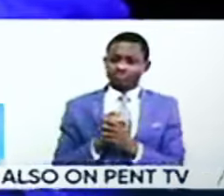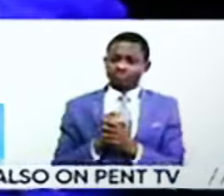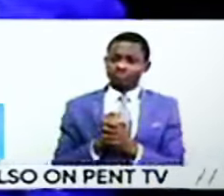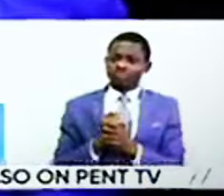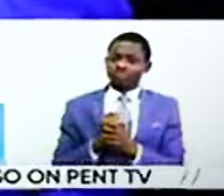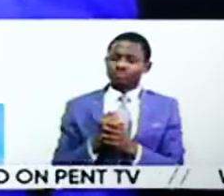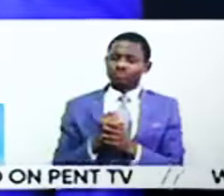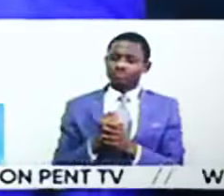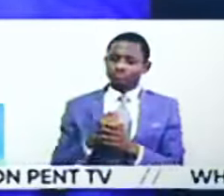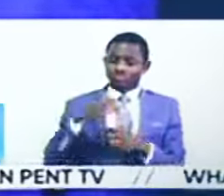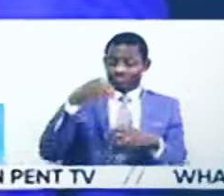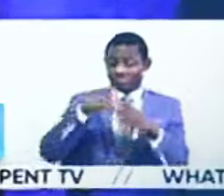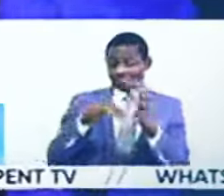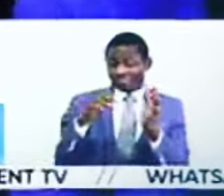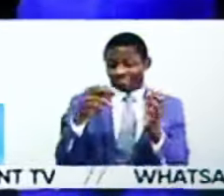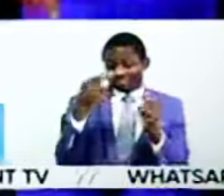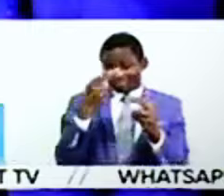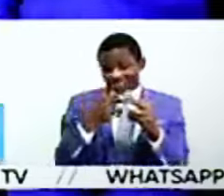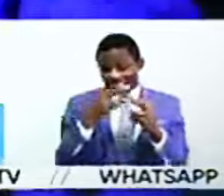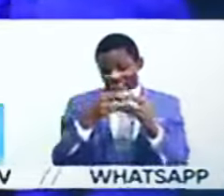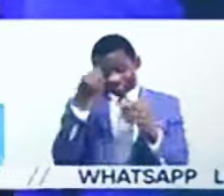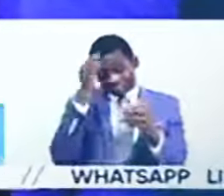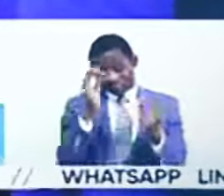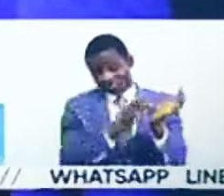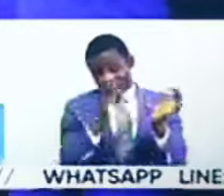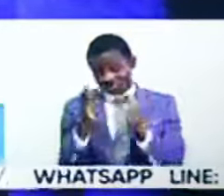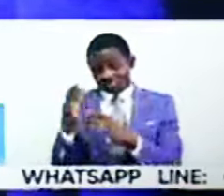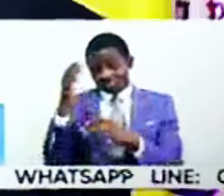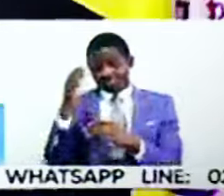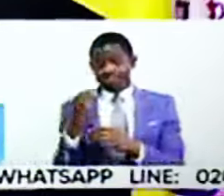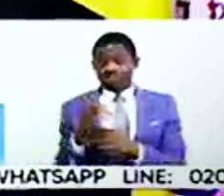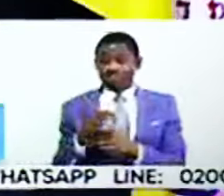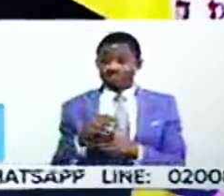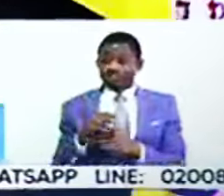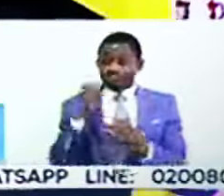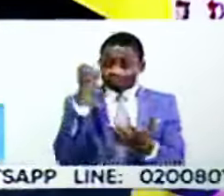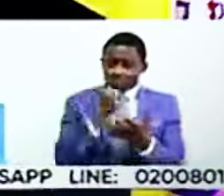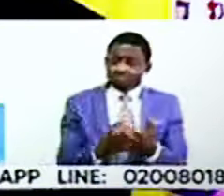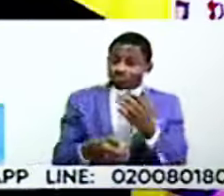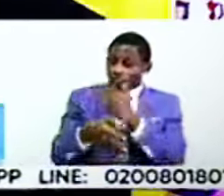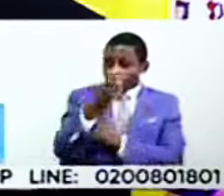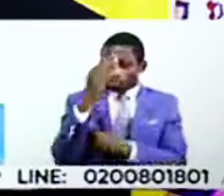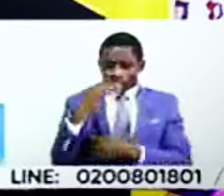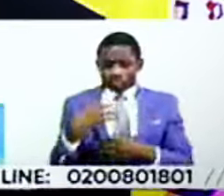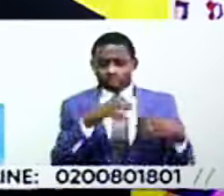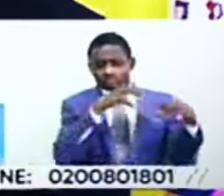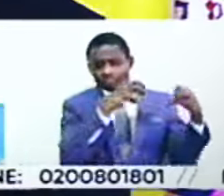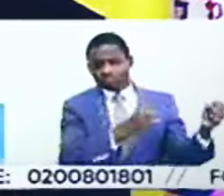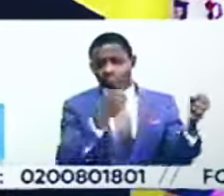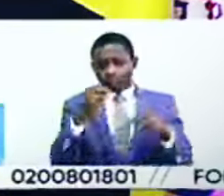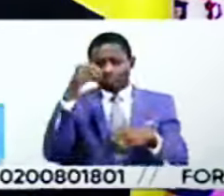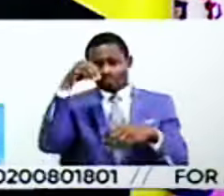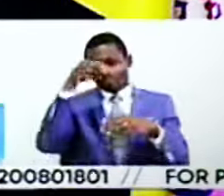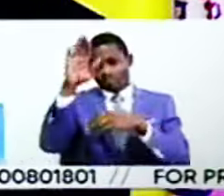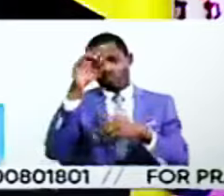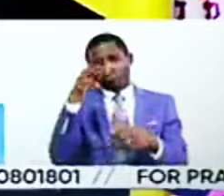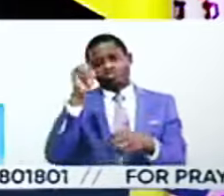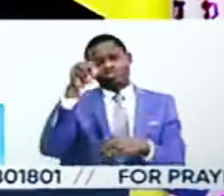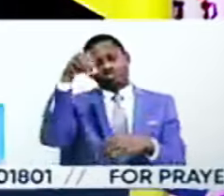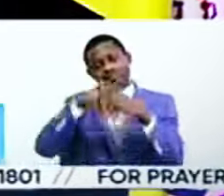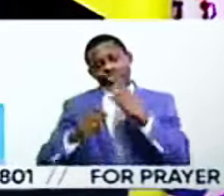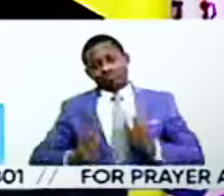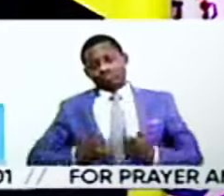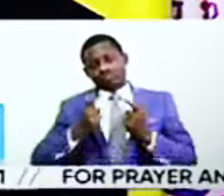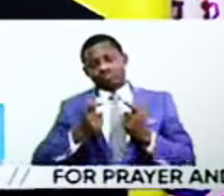ahudo. In the name of Jesus. Oh yes, dim. May the Lord quicken Himself in your life. Eradin Kenya ne hu ewo abrabo. May the Lord do